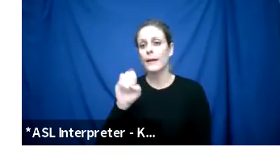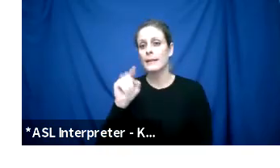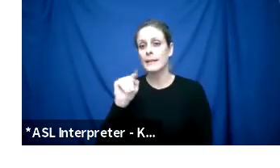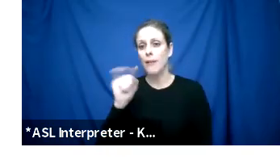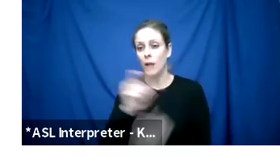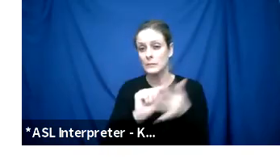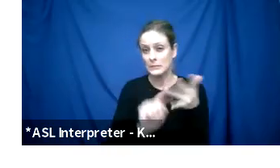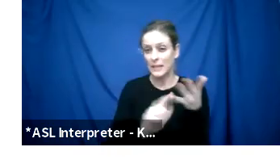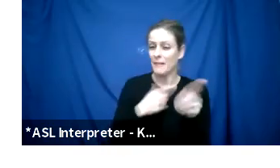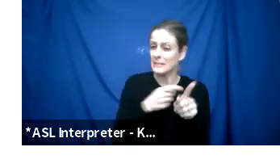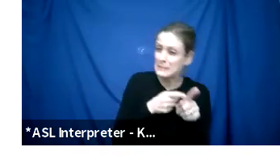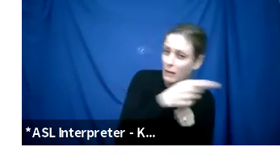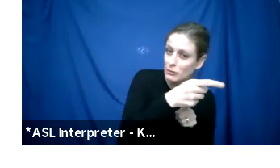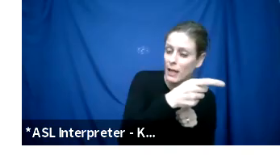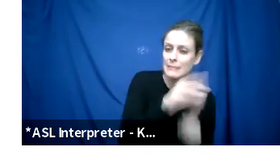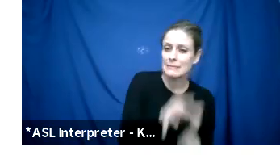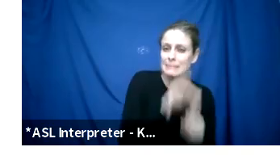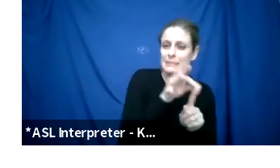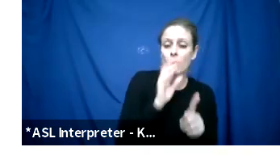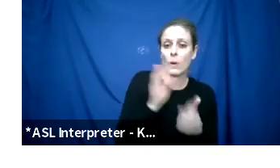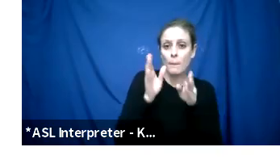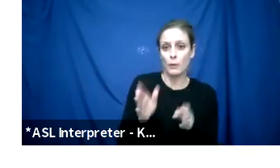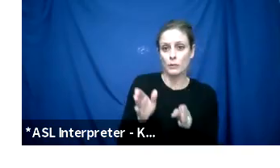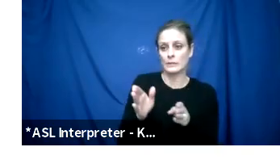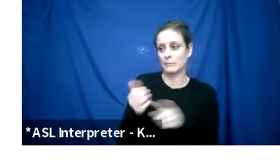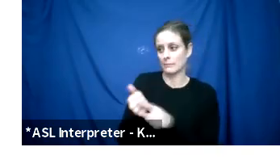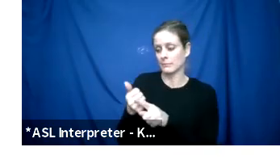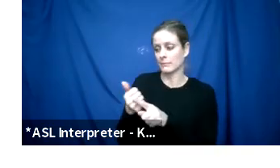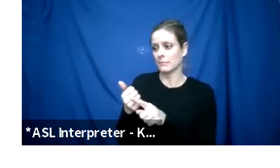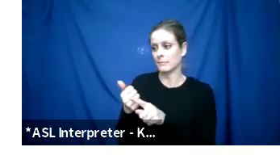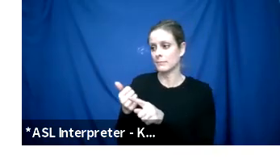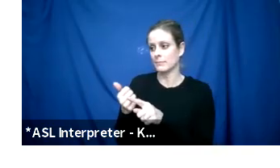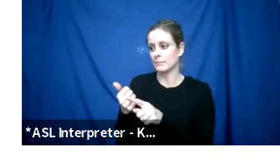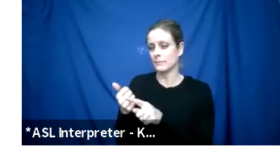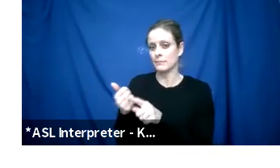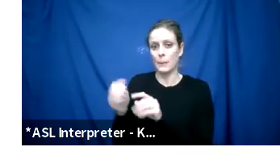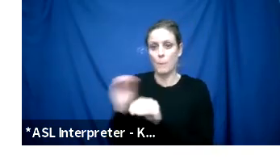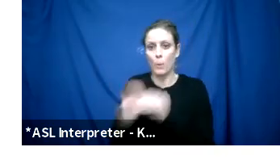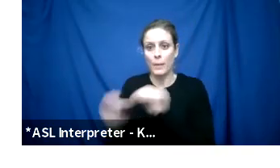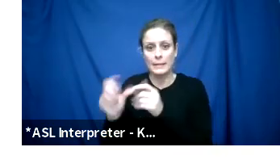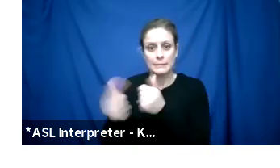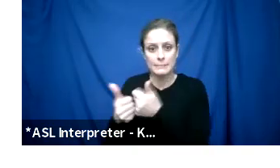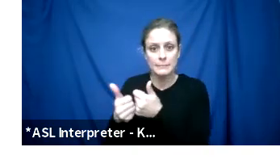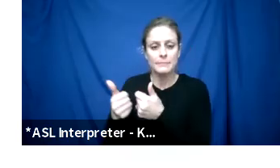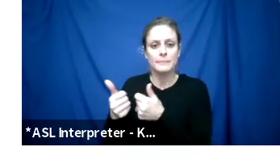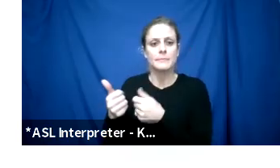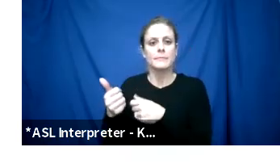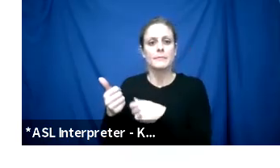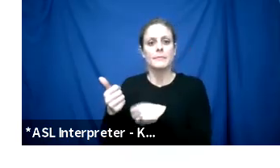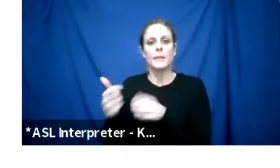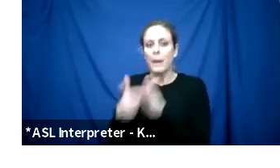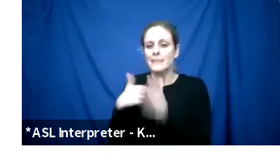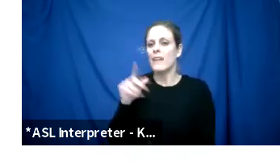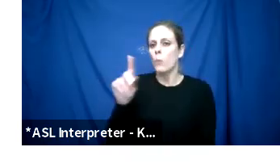they specialize in conditions affecting mobility, then the rooms are required, so 100% of the rooms are required to have mobility